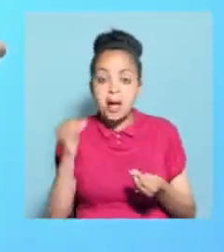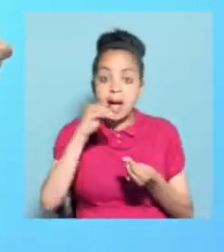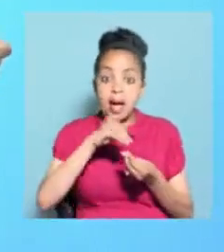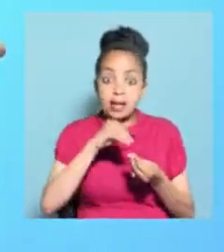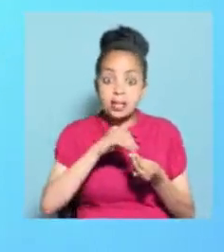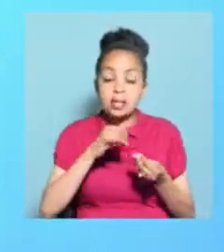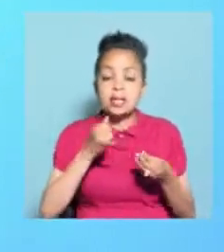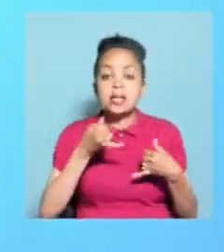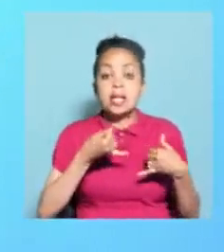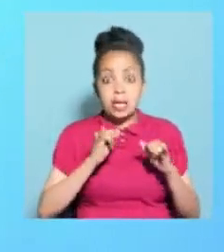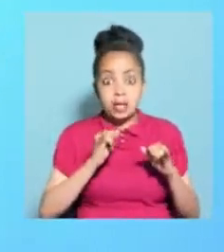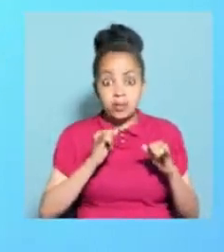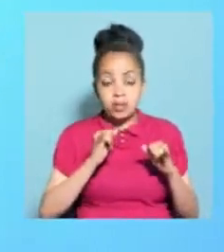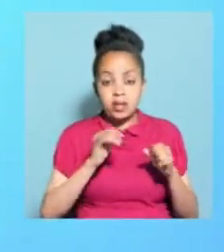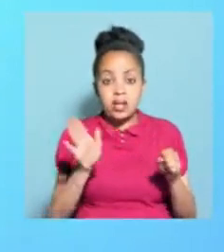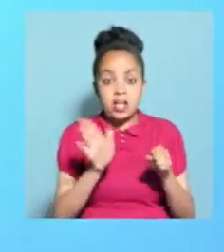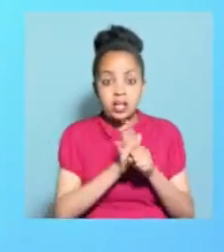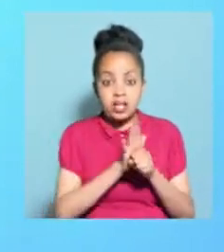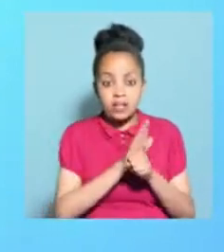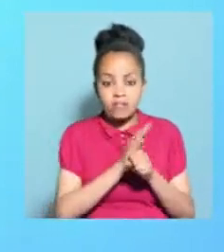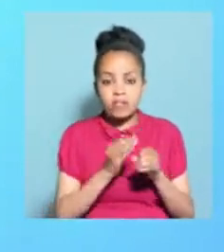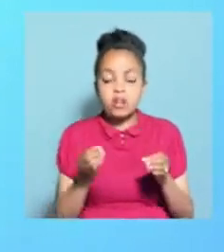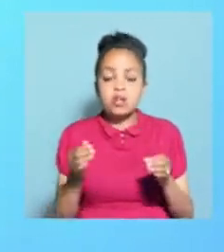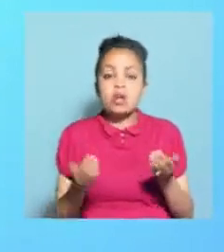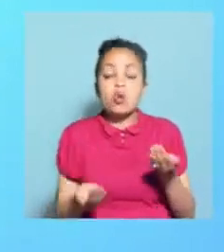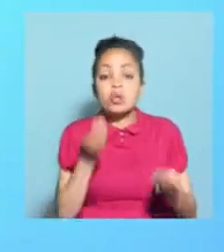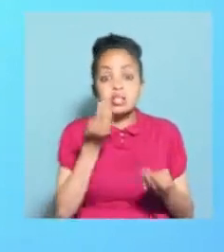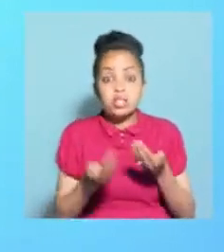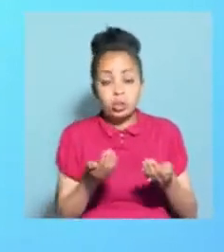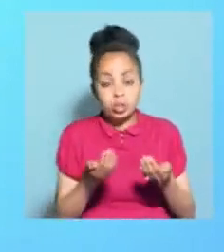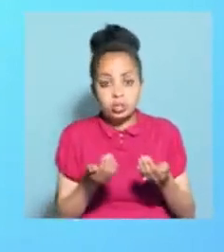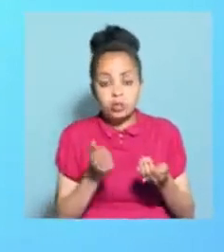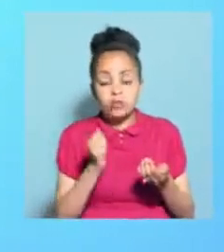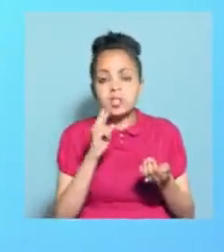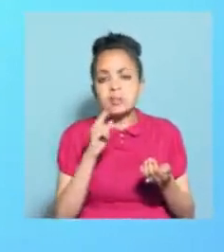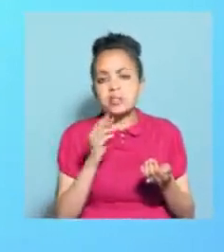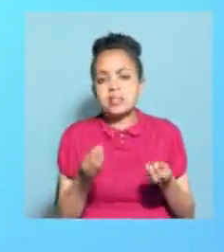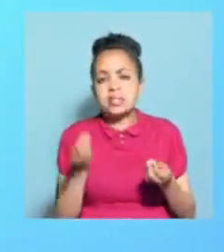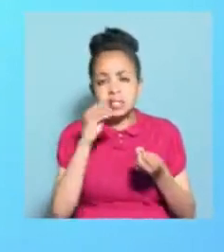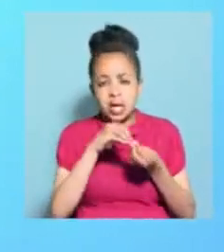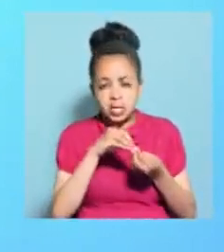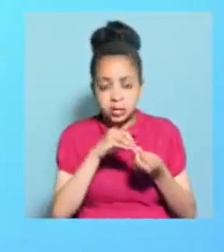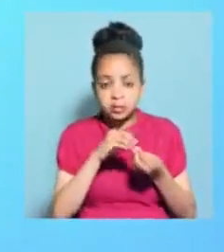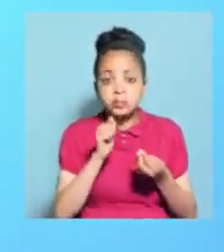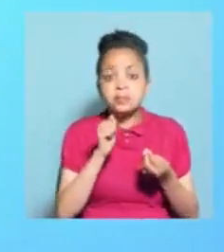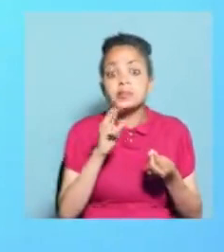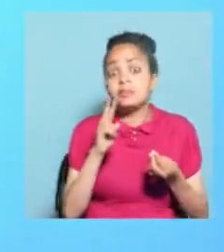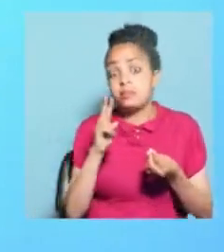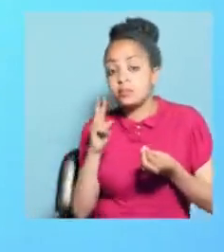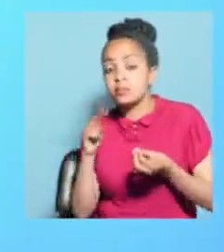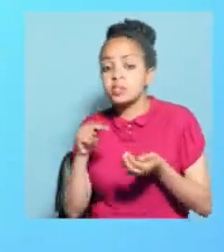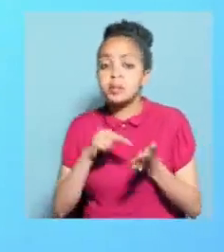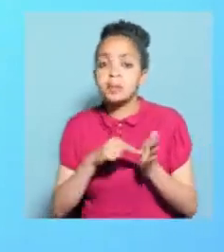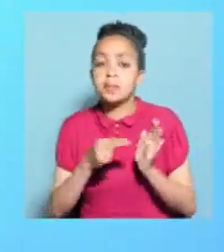adding enough concentration of substrate. Adding substrate concentration is a means